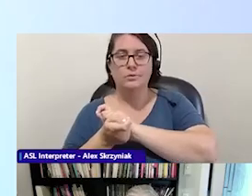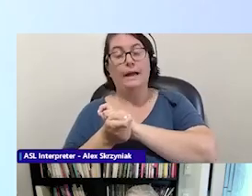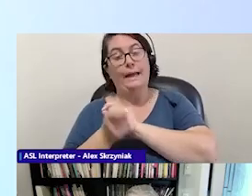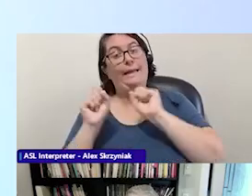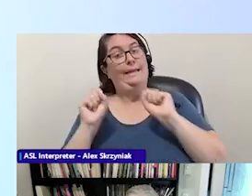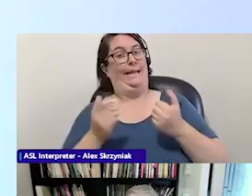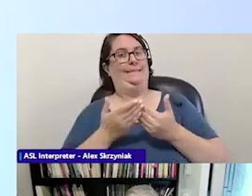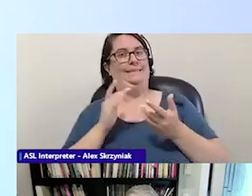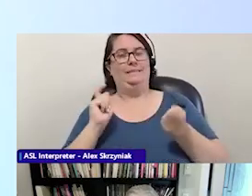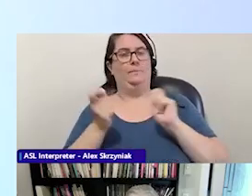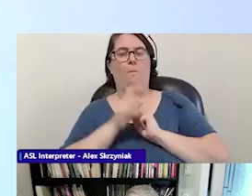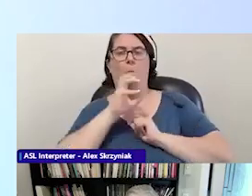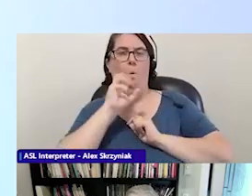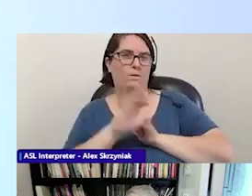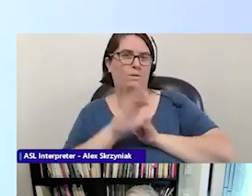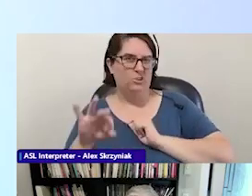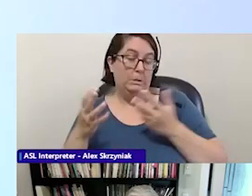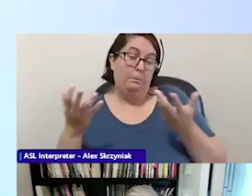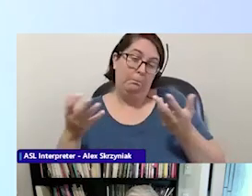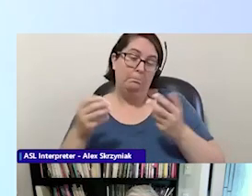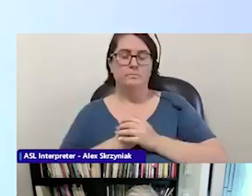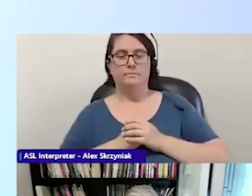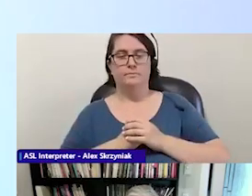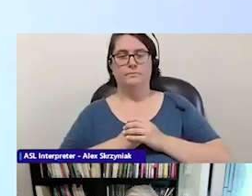quickly out of date.